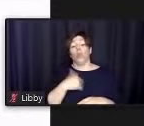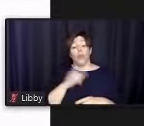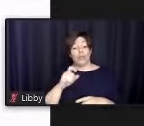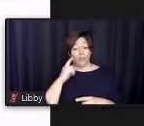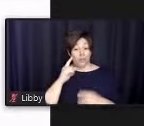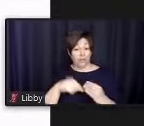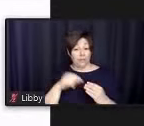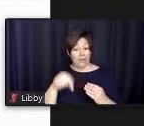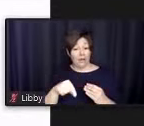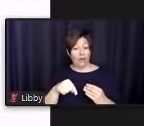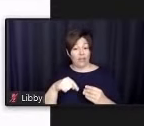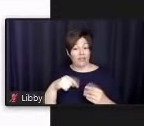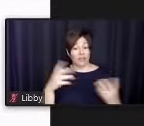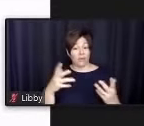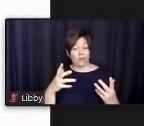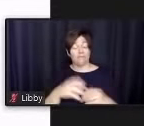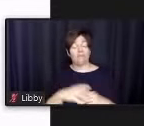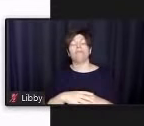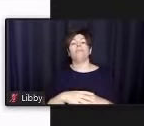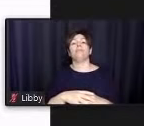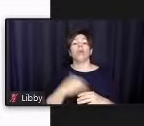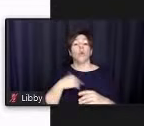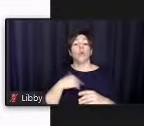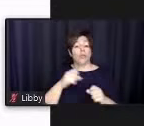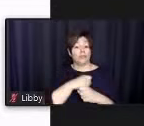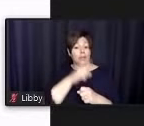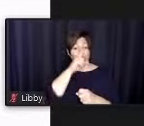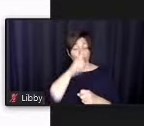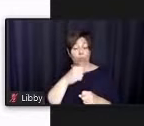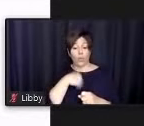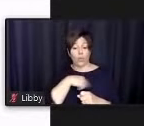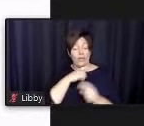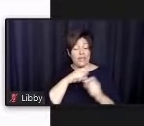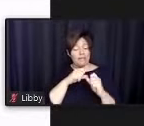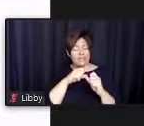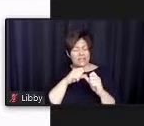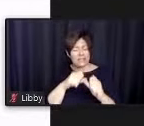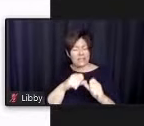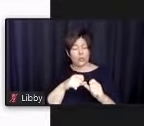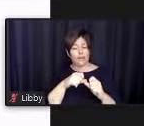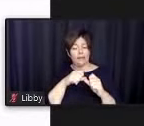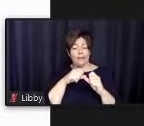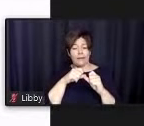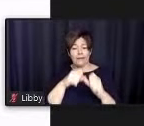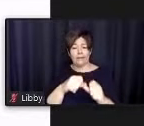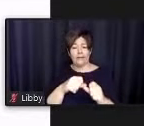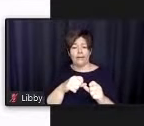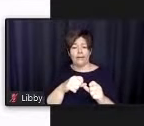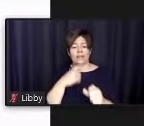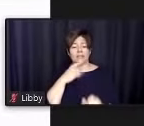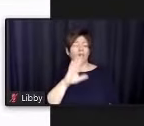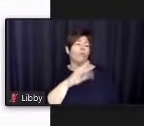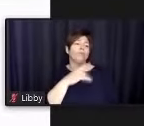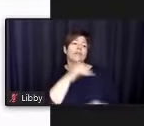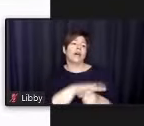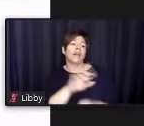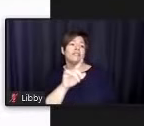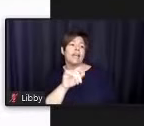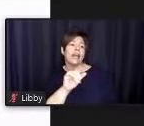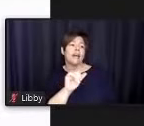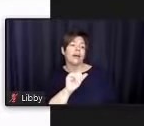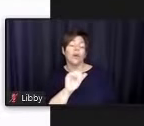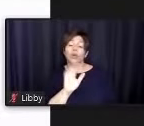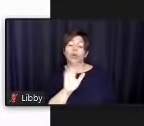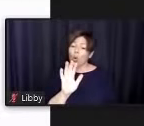part of this is we need to make sure is that we're continually not just saying, we don't have enough data. You need to figure out and